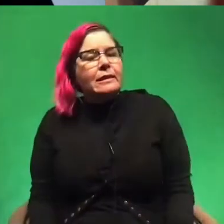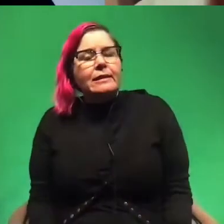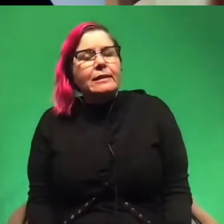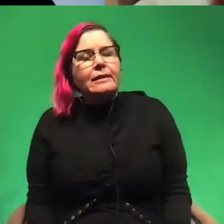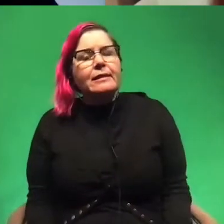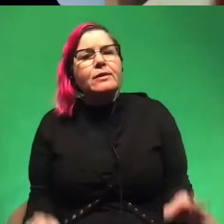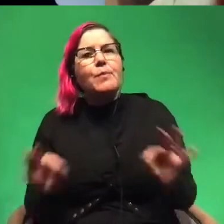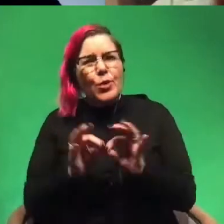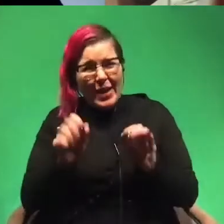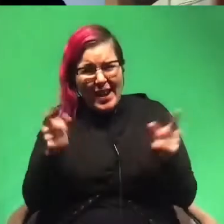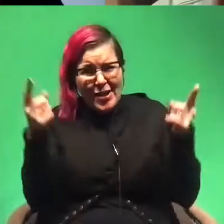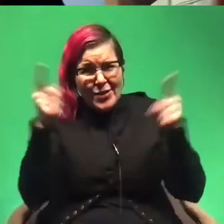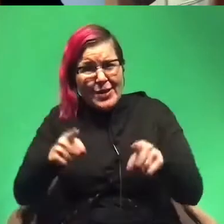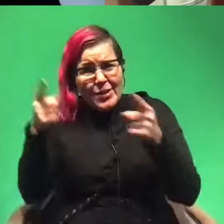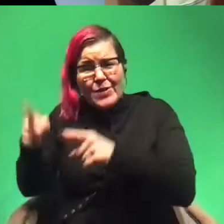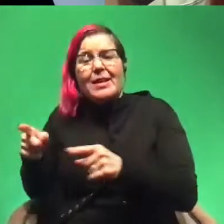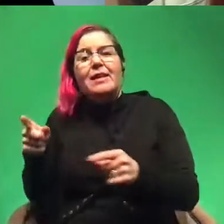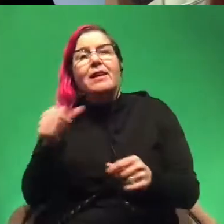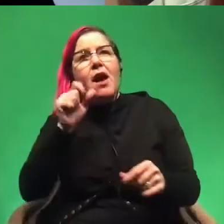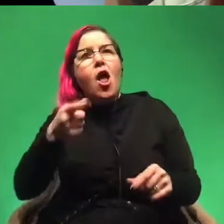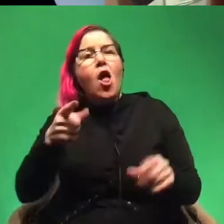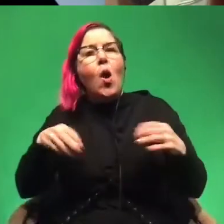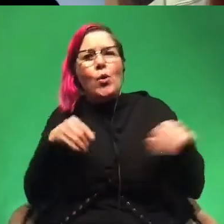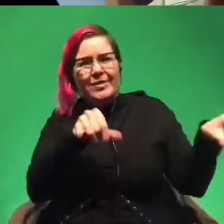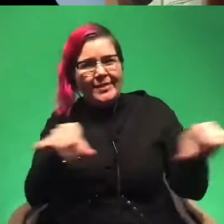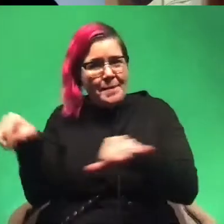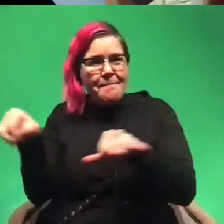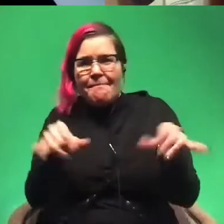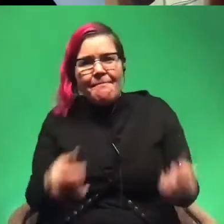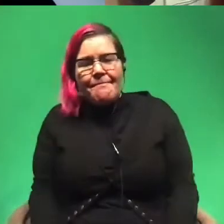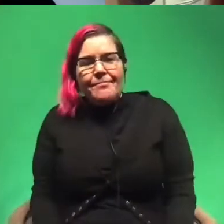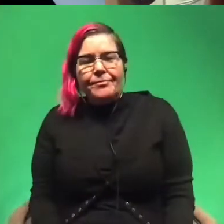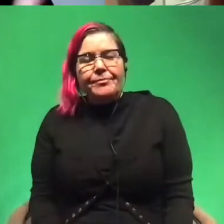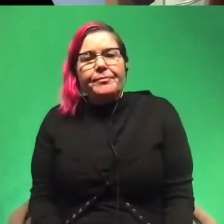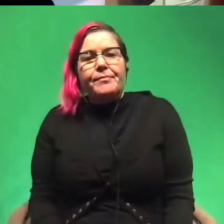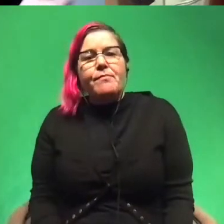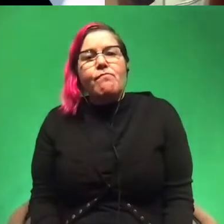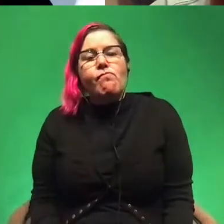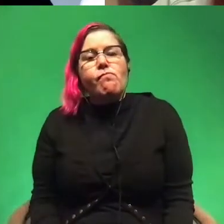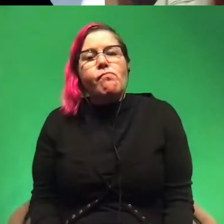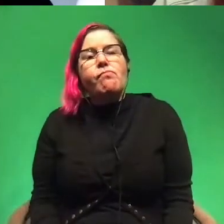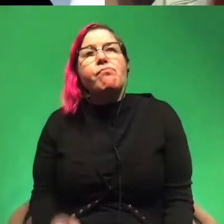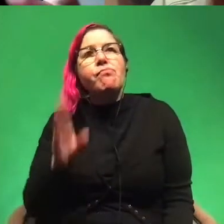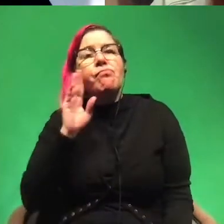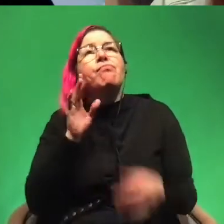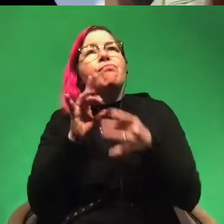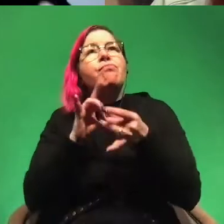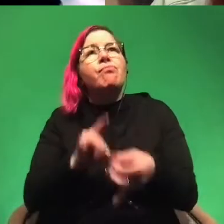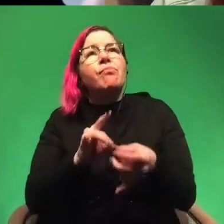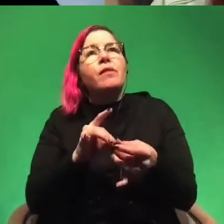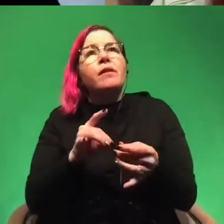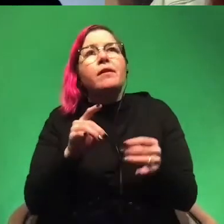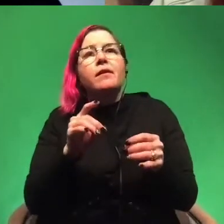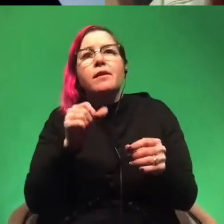maybe we can all agree that, not all owners are created equal. you know, it, with regards to not